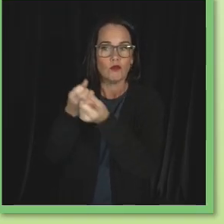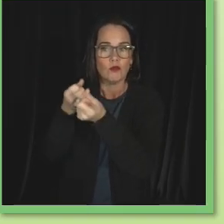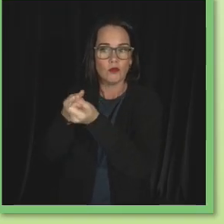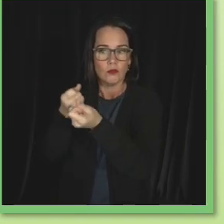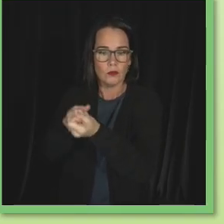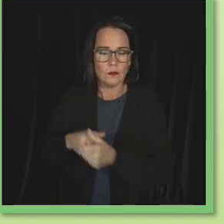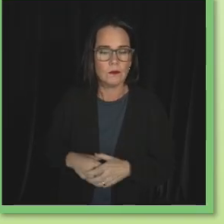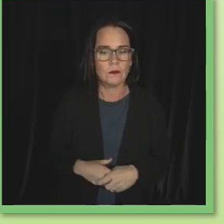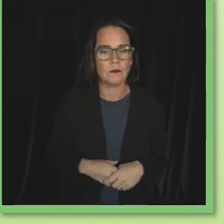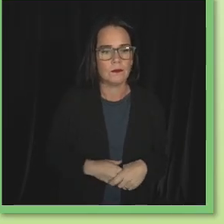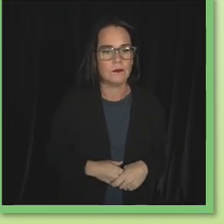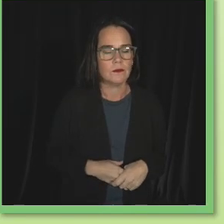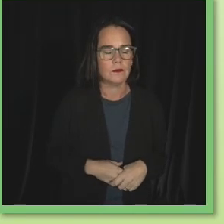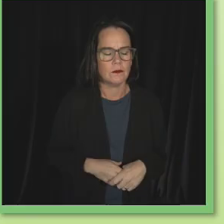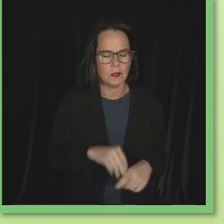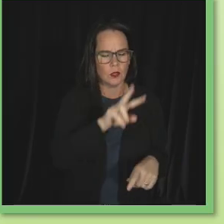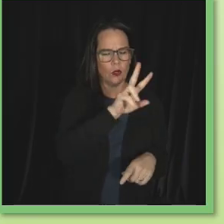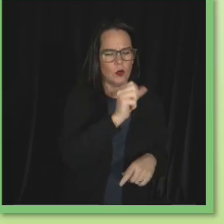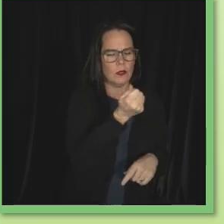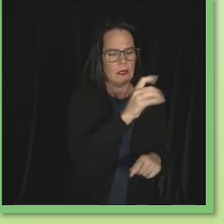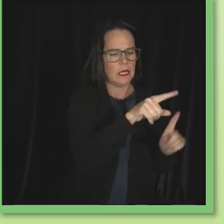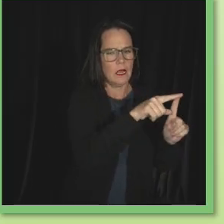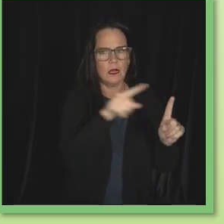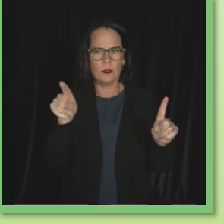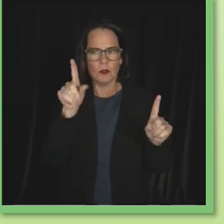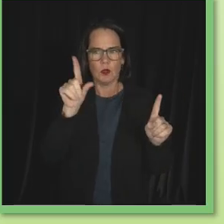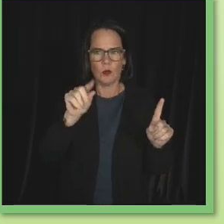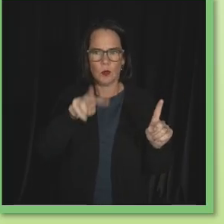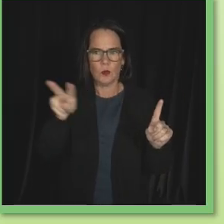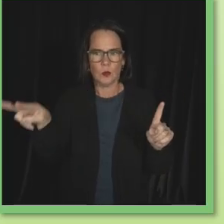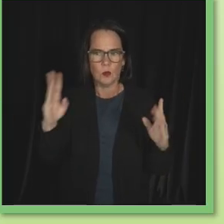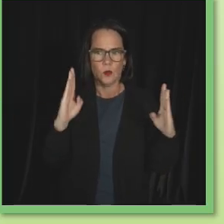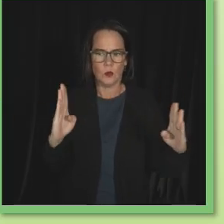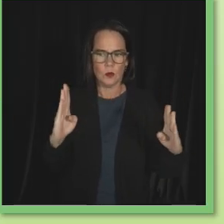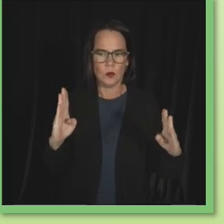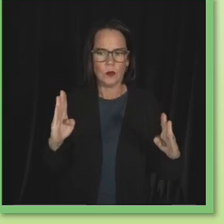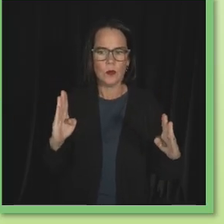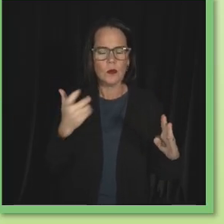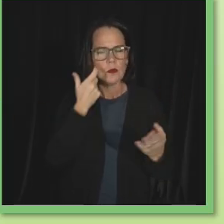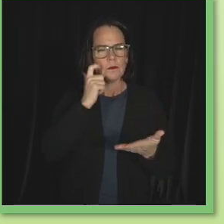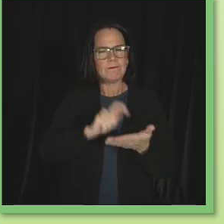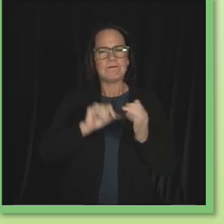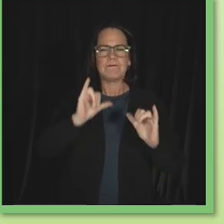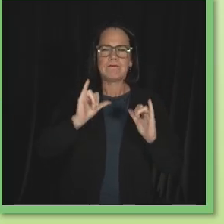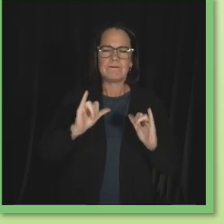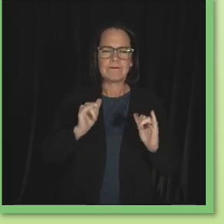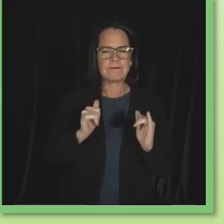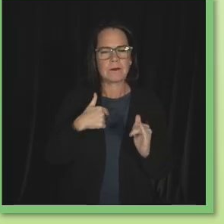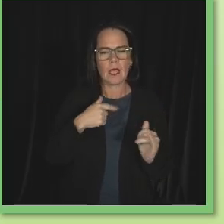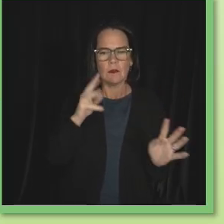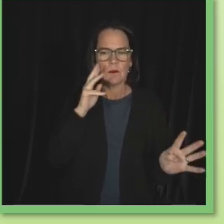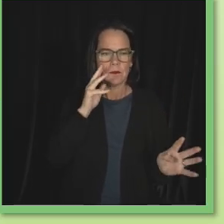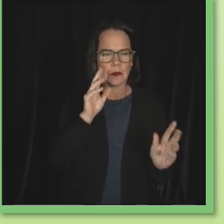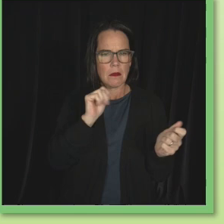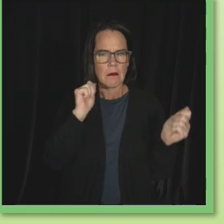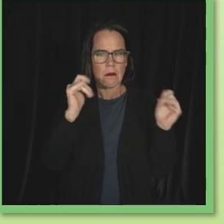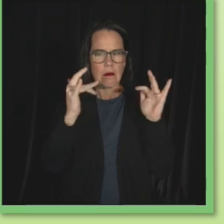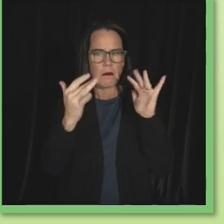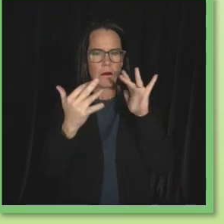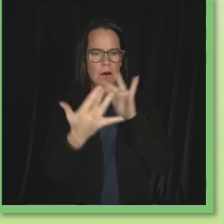around 2018 to 2022, we could observe the evolution of the network leading project that we all use